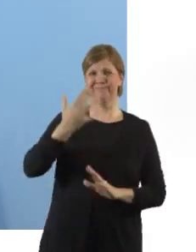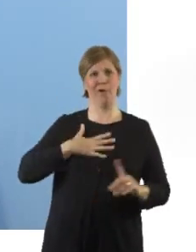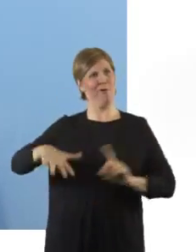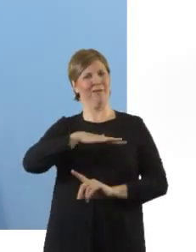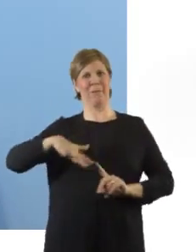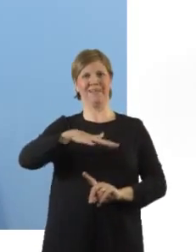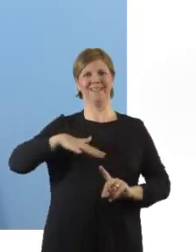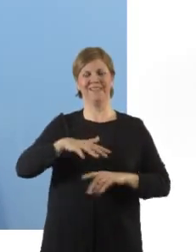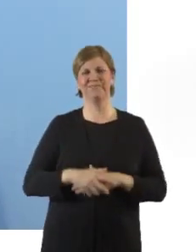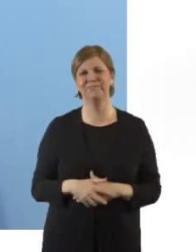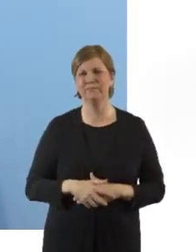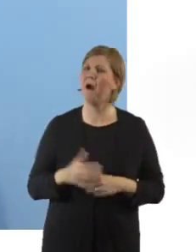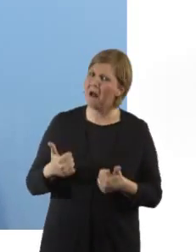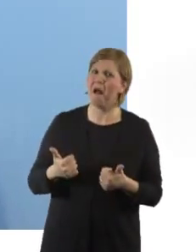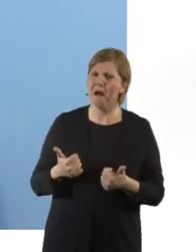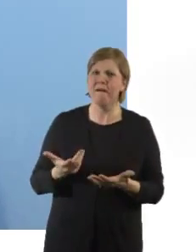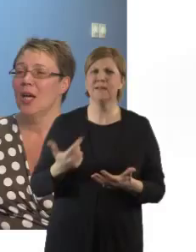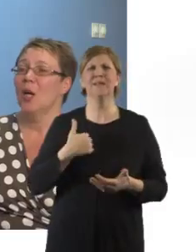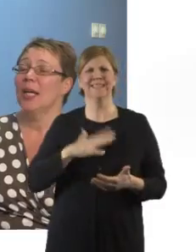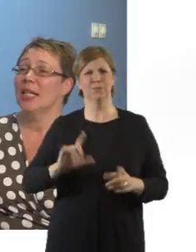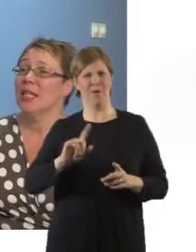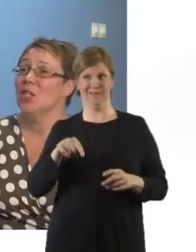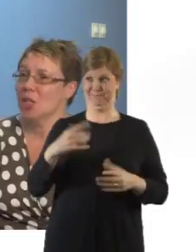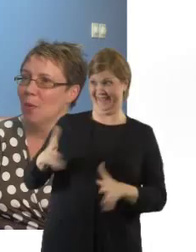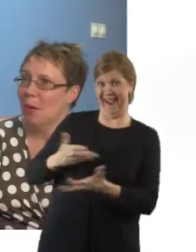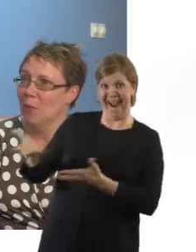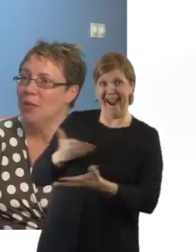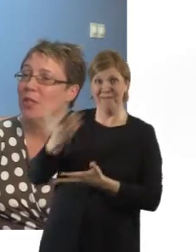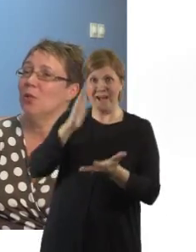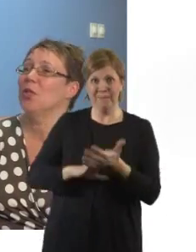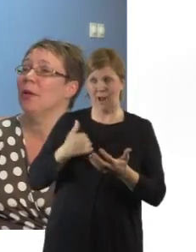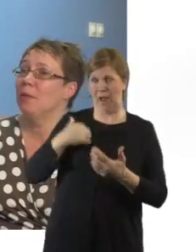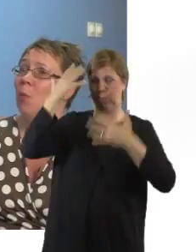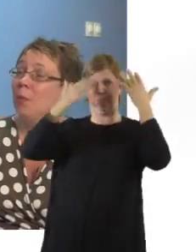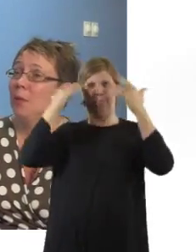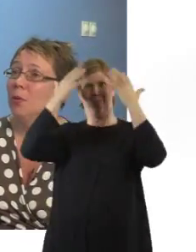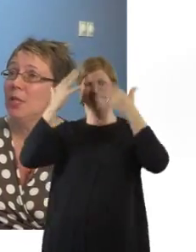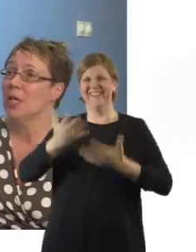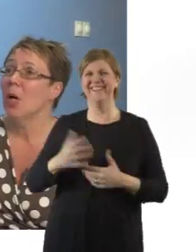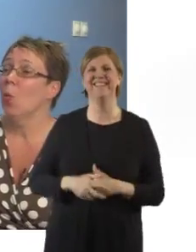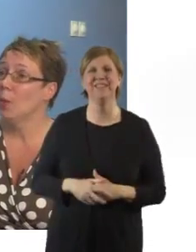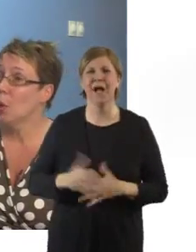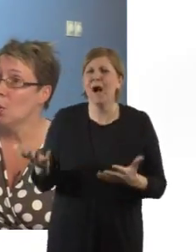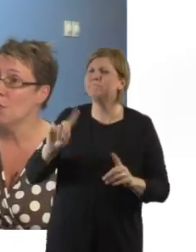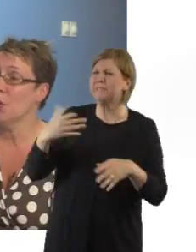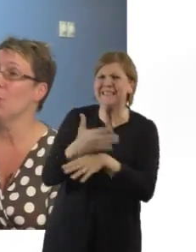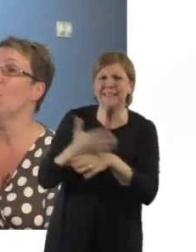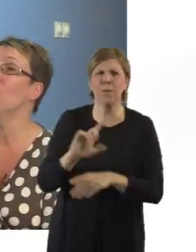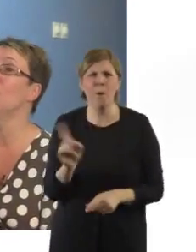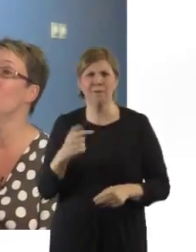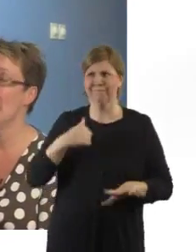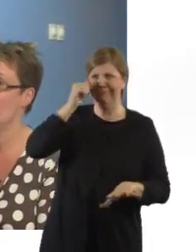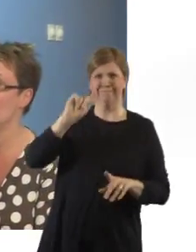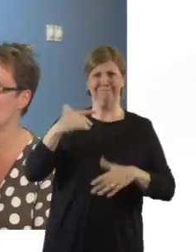very practical things? You know, the things to put in your overnight bag. Okay, this isn't just what mum will need, it's also about what baby will need. Warm clothes for